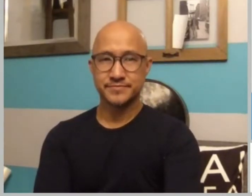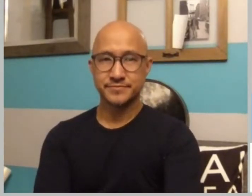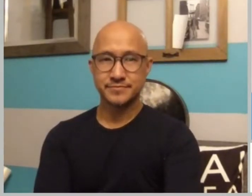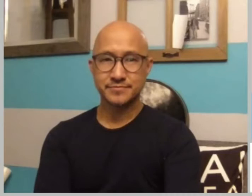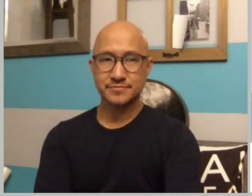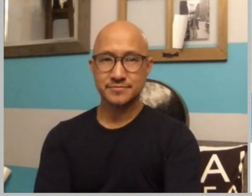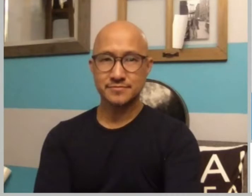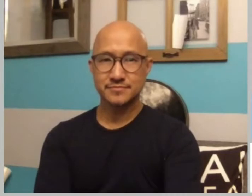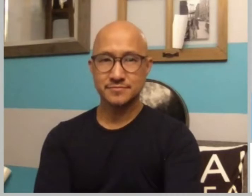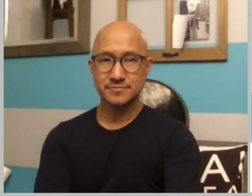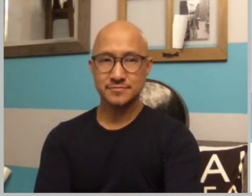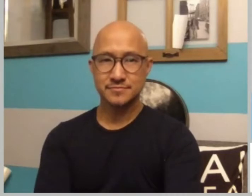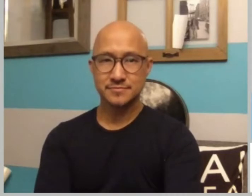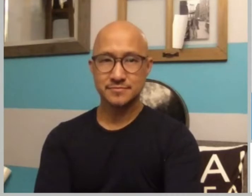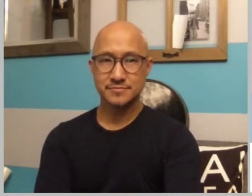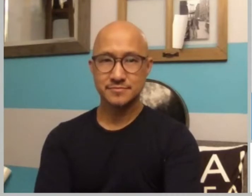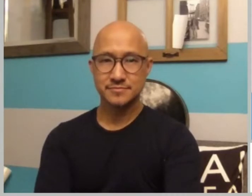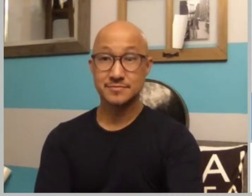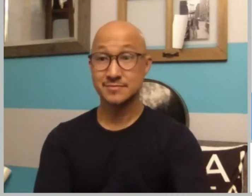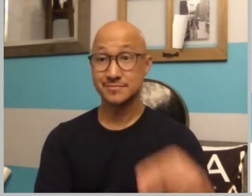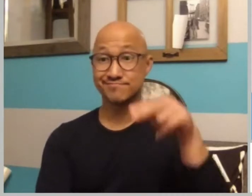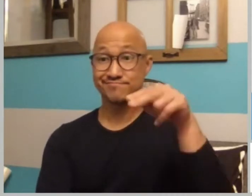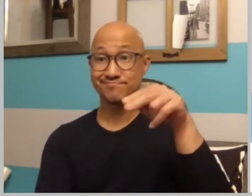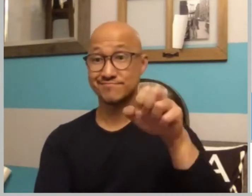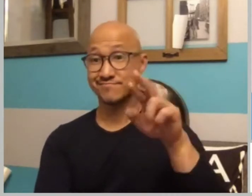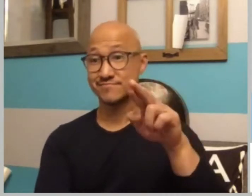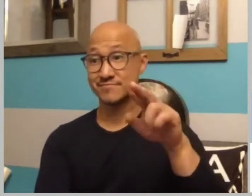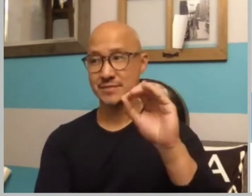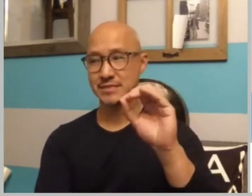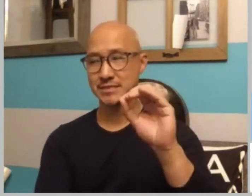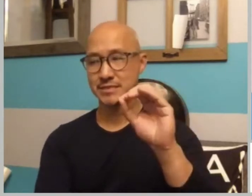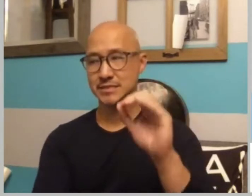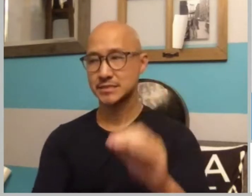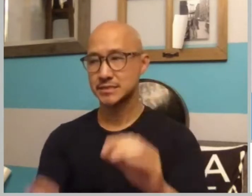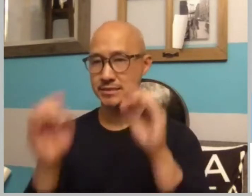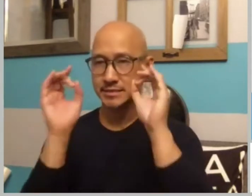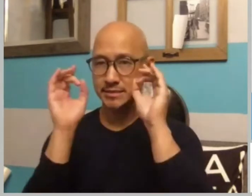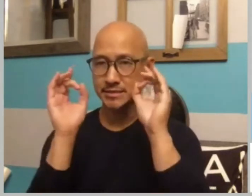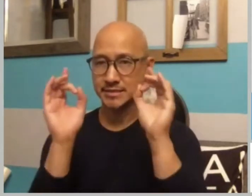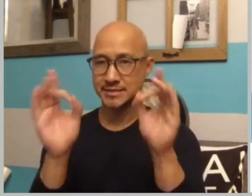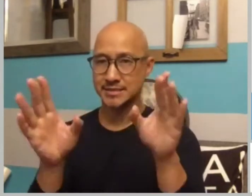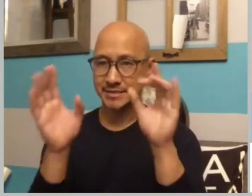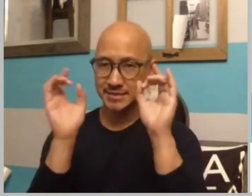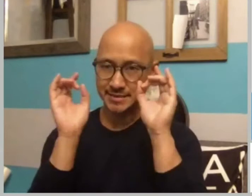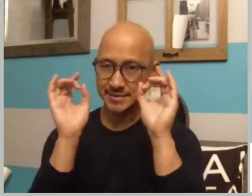really mean, evil Roman emperor that